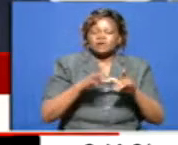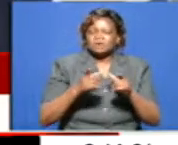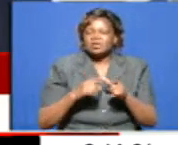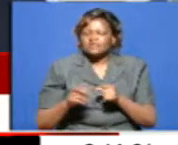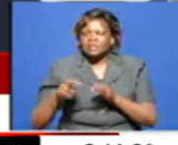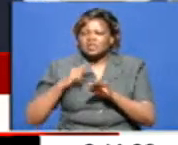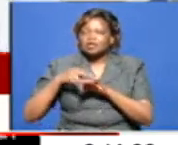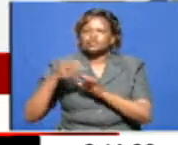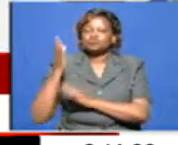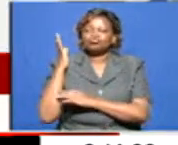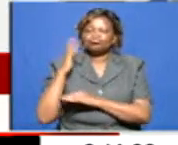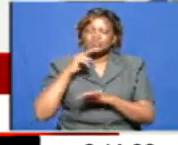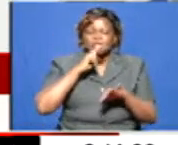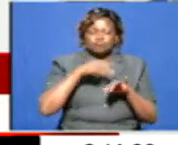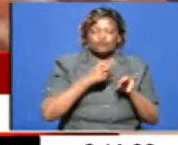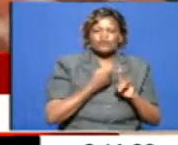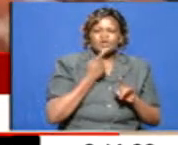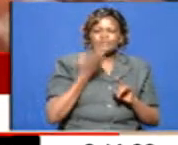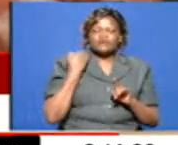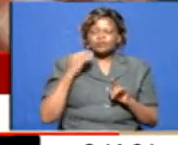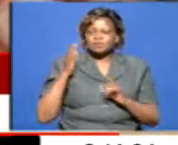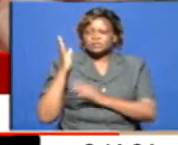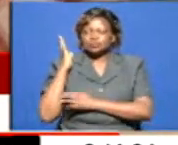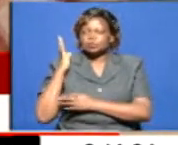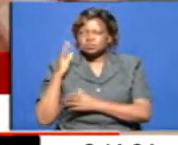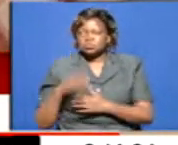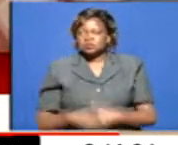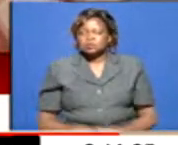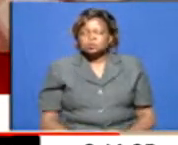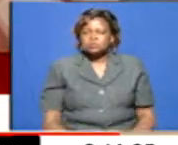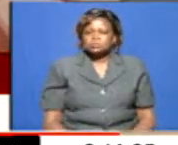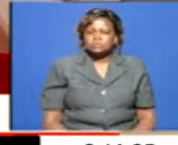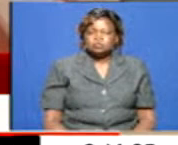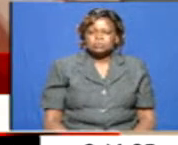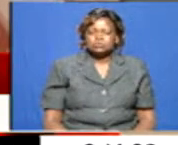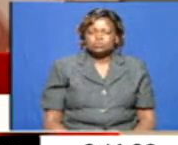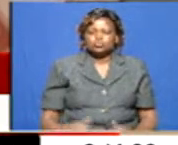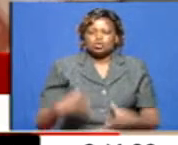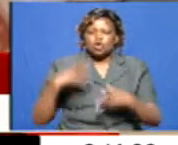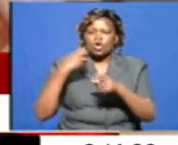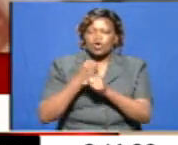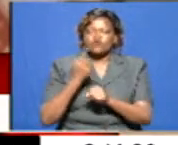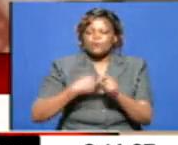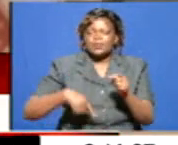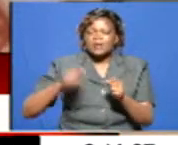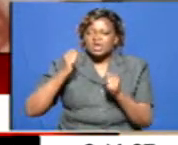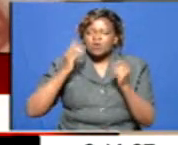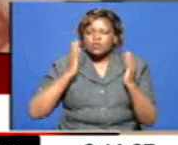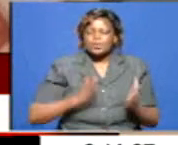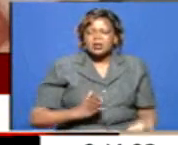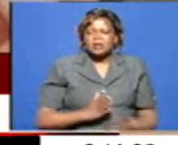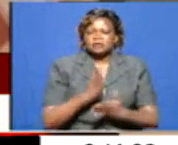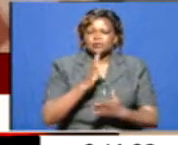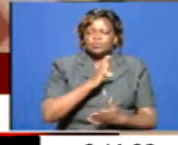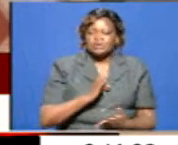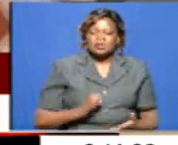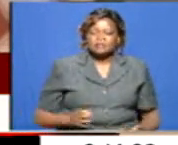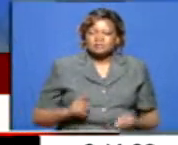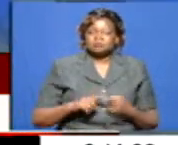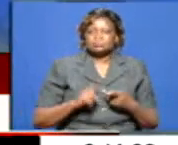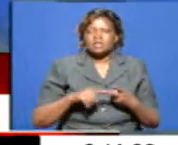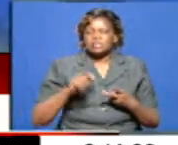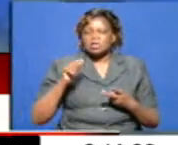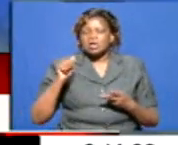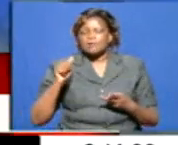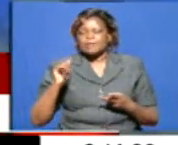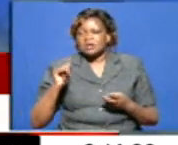security, national comes before security. The organizations drawn from Kenya Human Rights Commission, Amnesty International, SUPKEM,